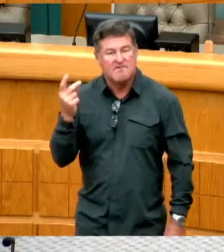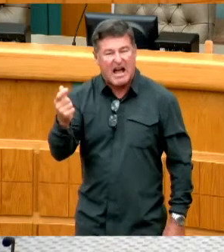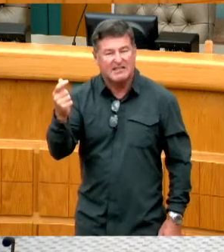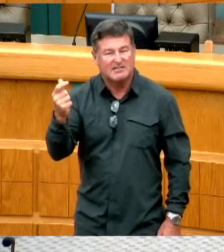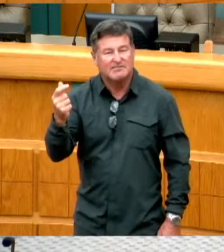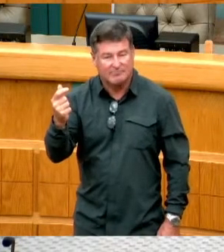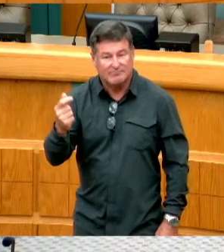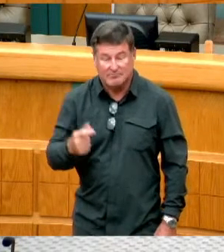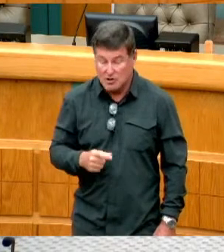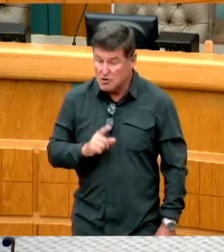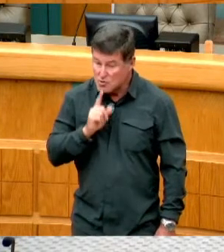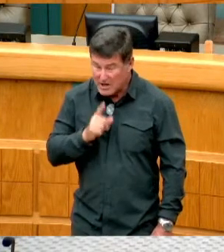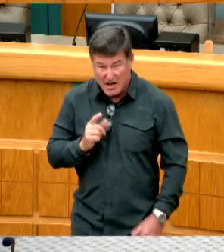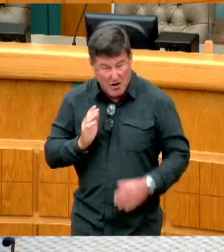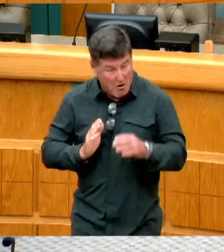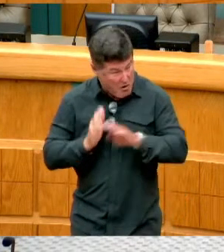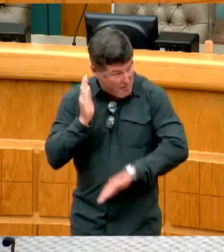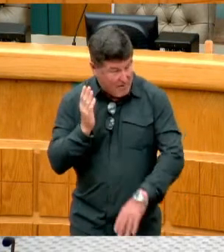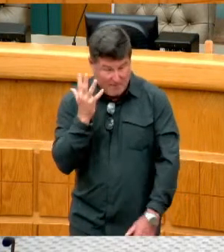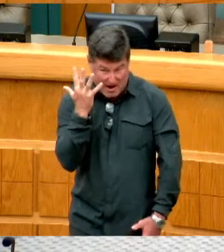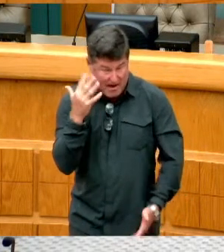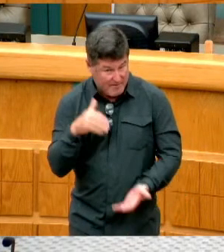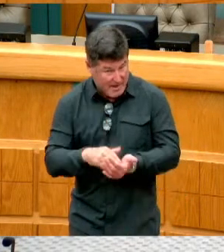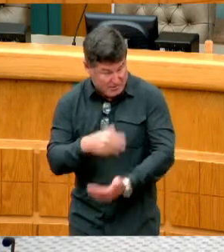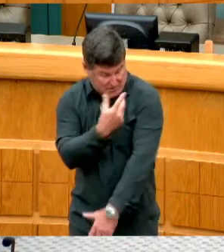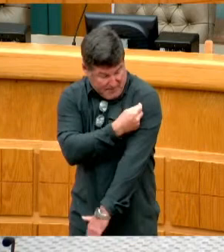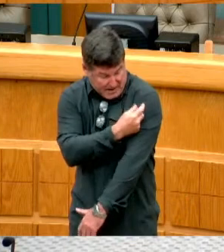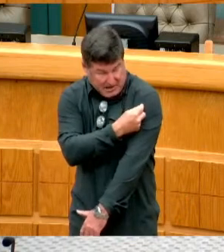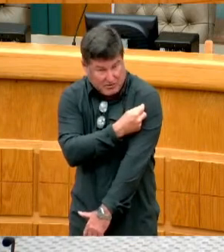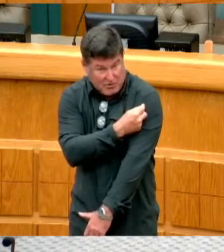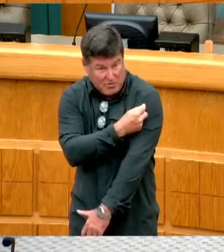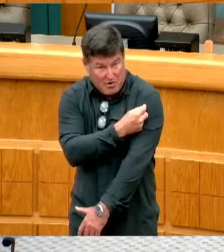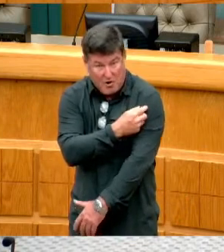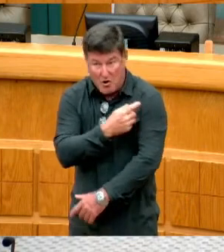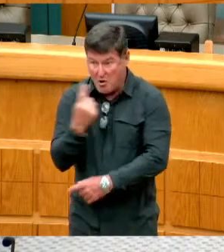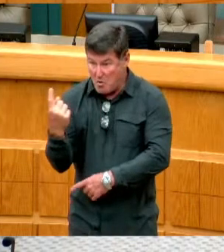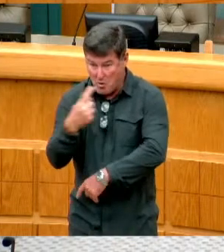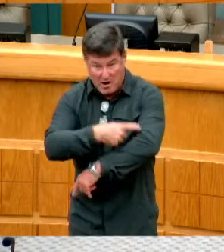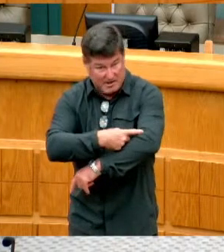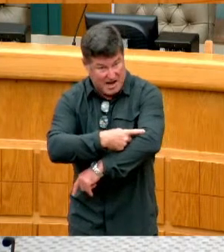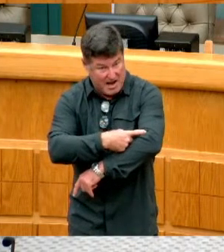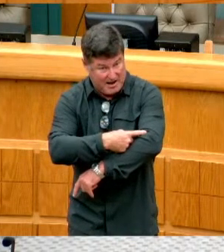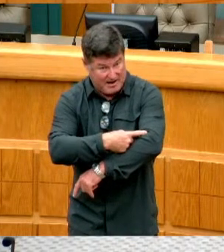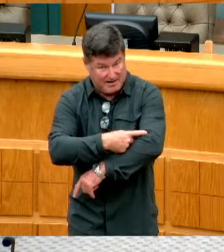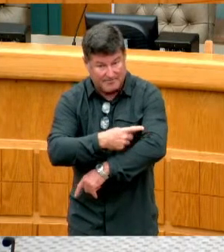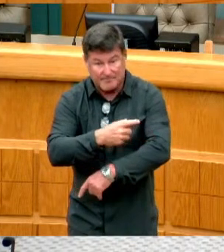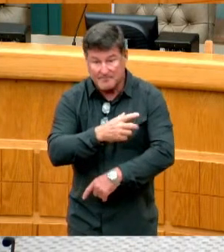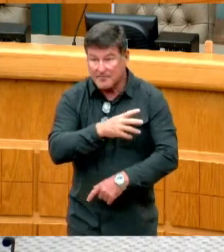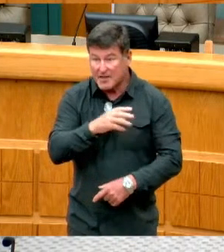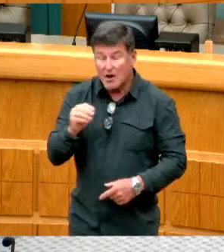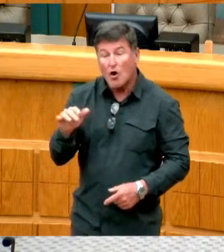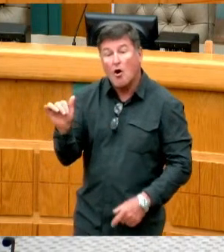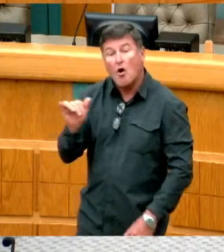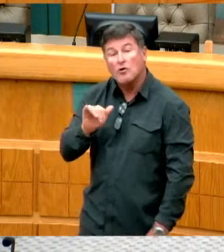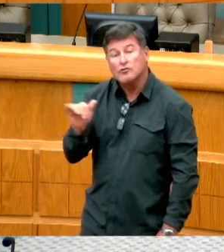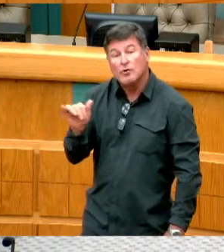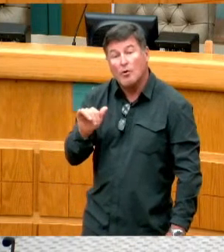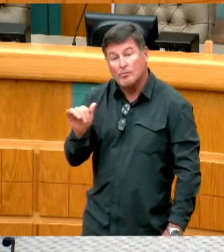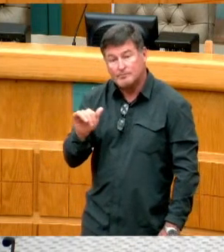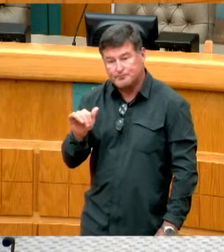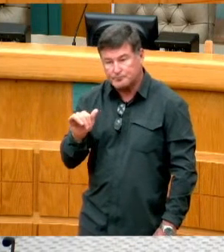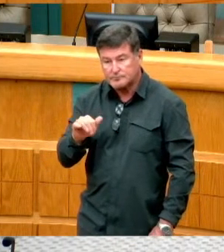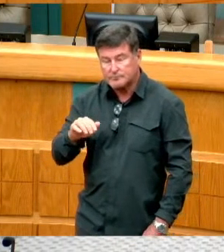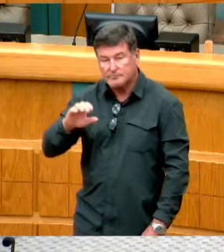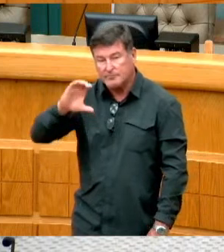that 5,000 plus vaccines being delivered between what we did at the fairgrounds and also what